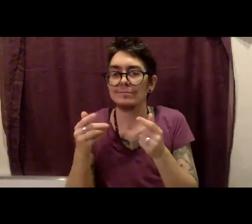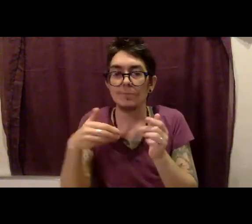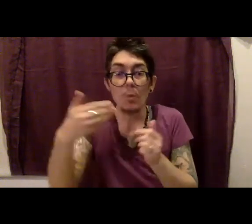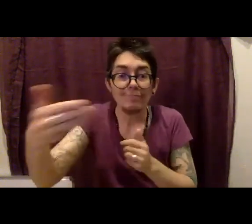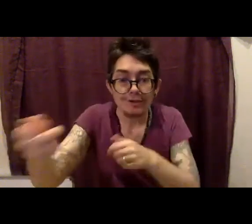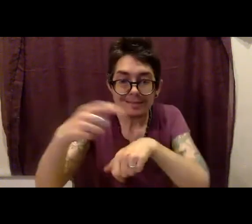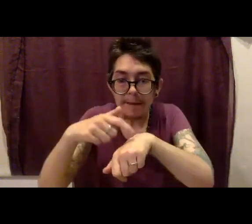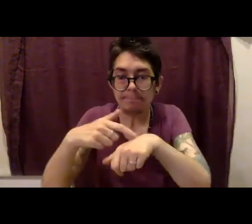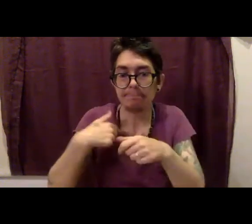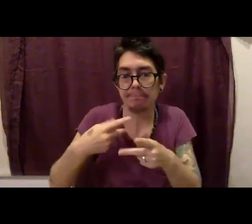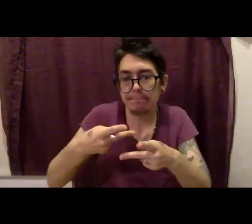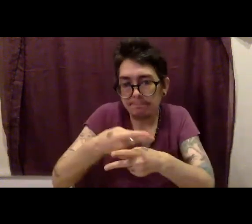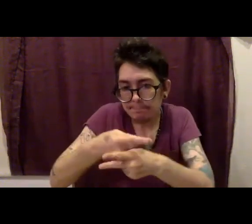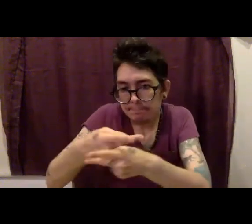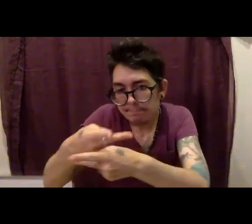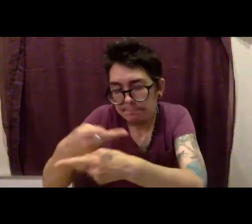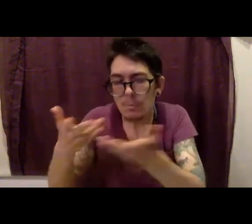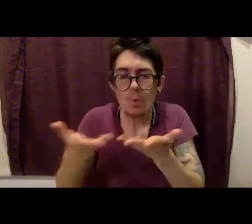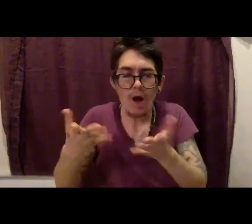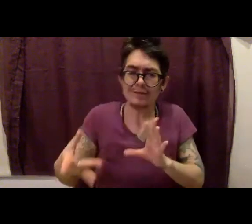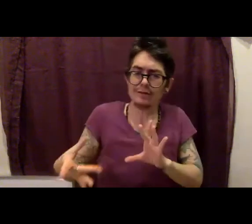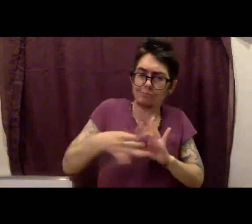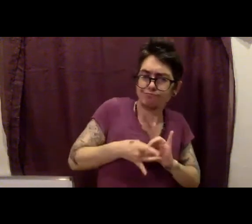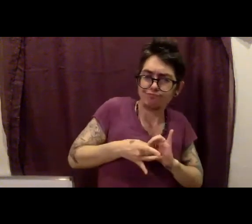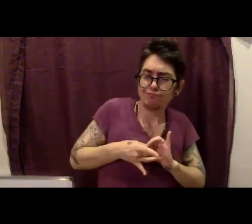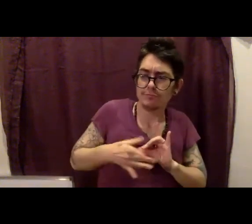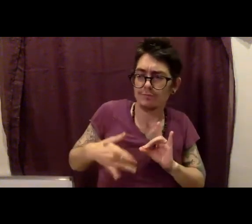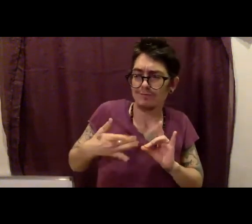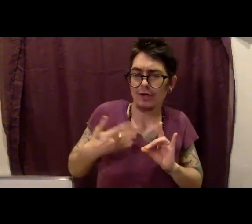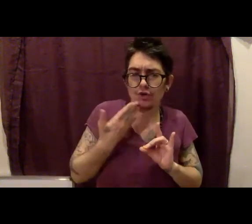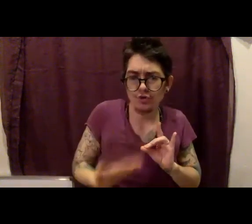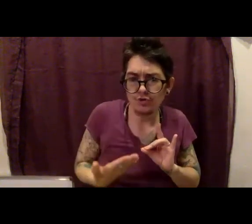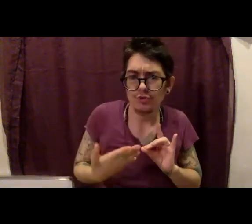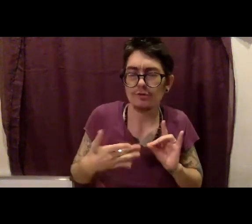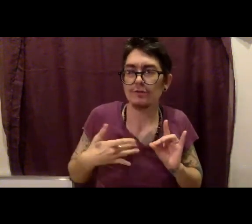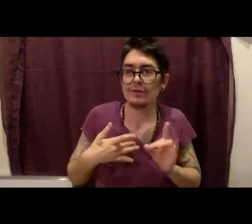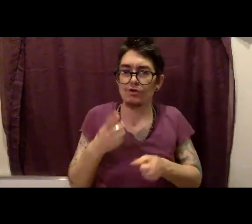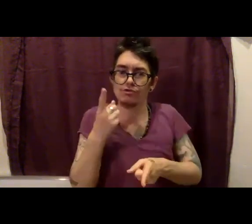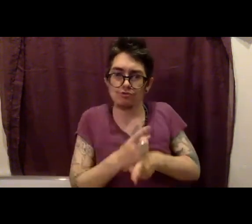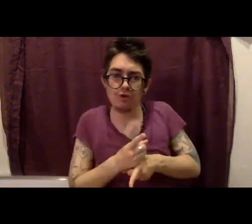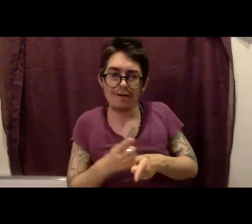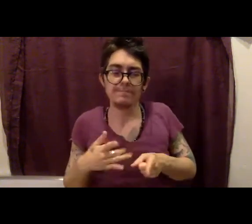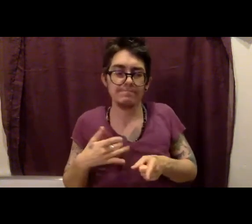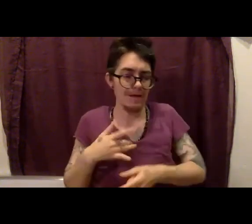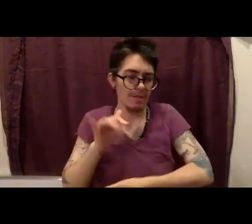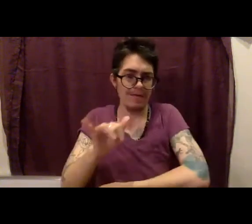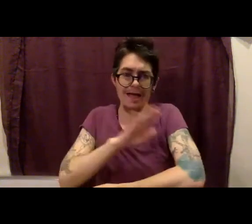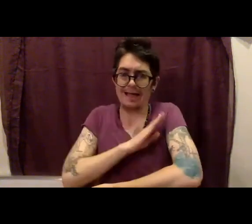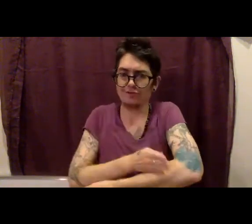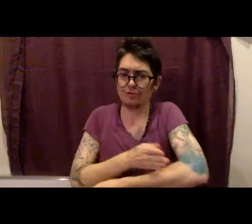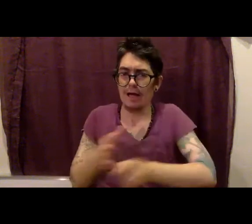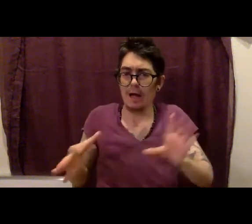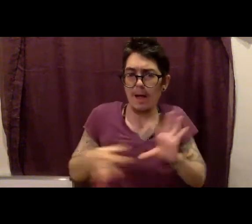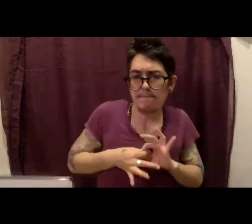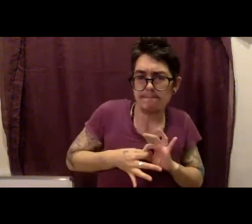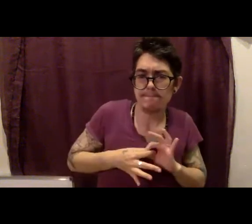whole other world of things that I could look at. And so I was going through and figuring out what really kind of resonated